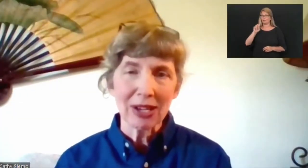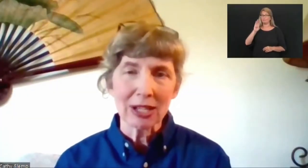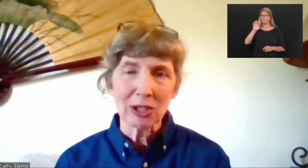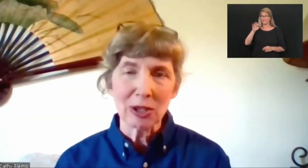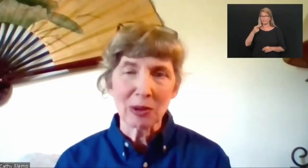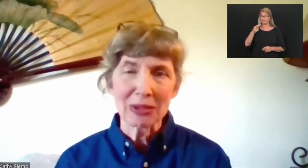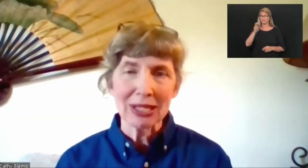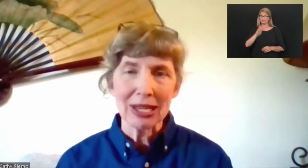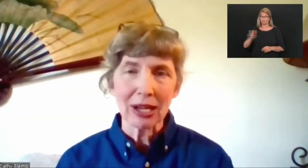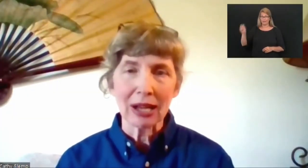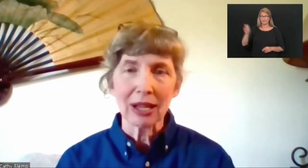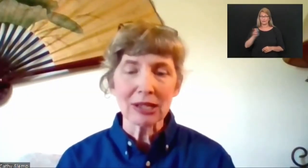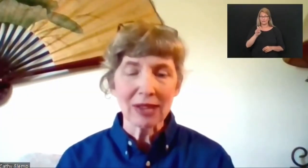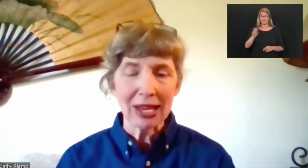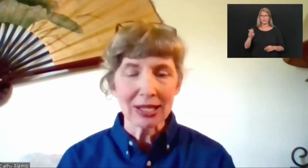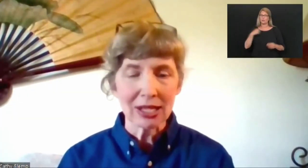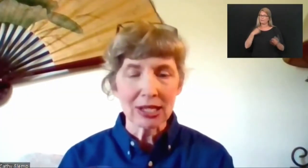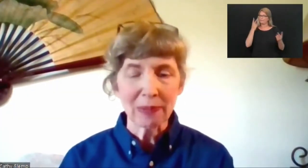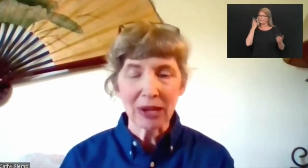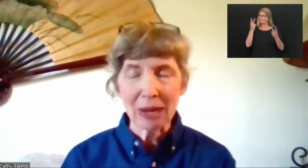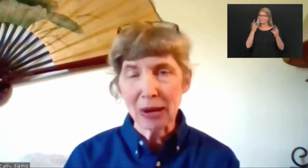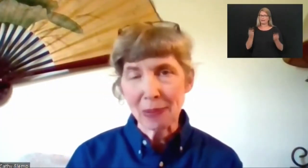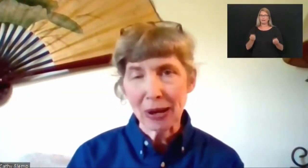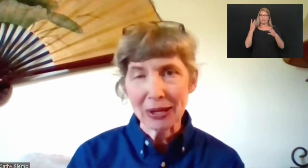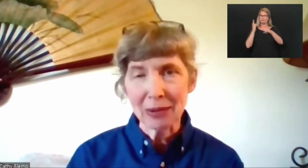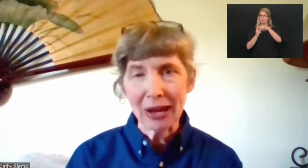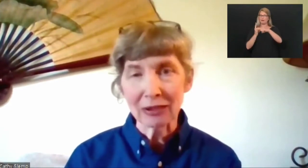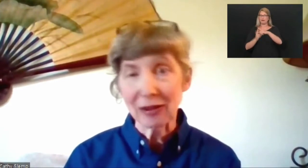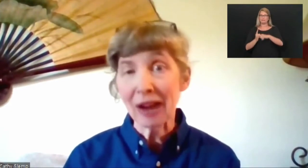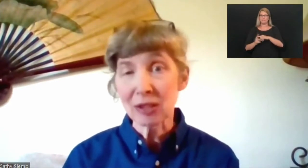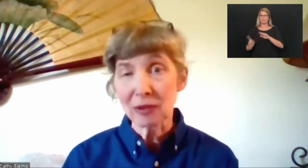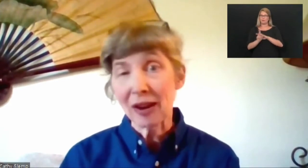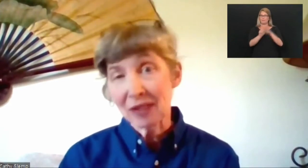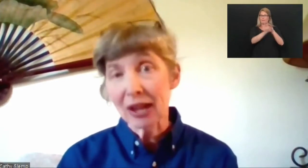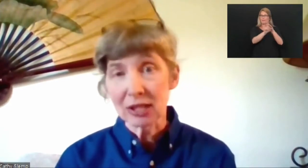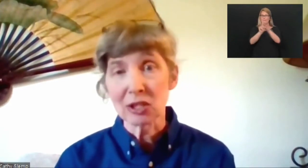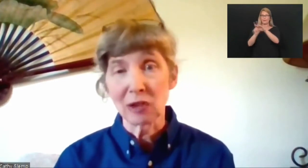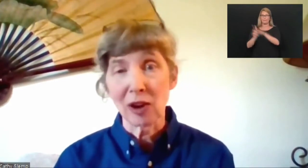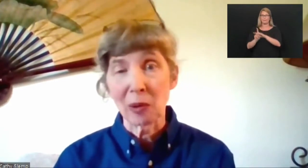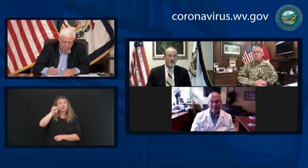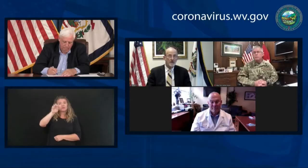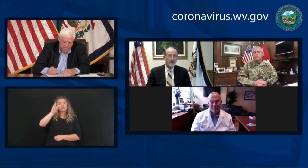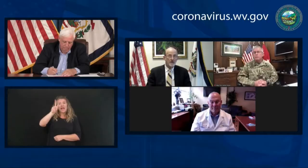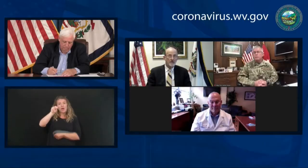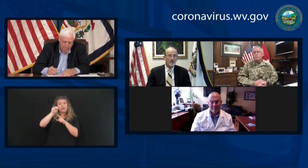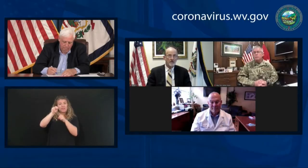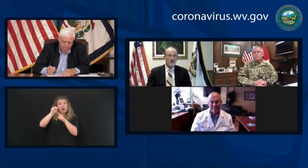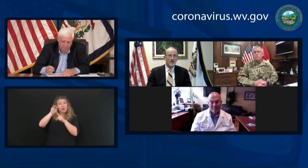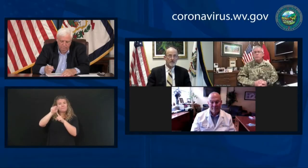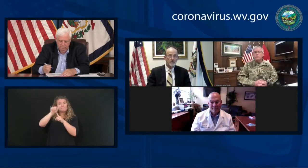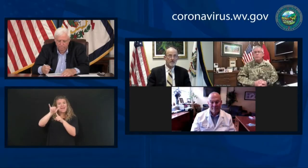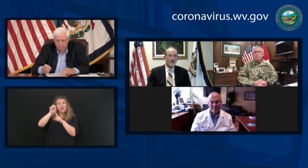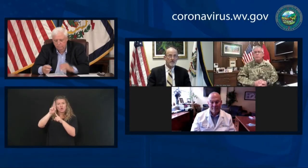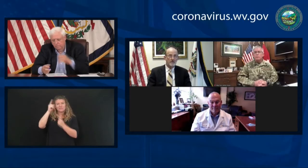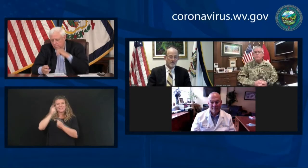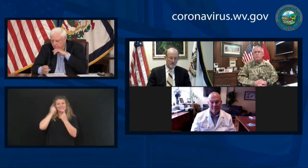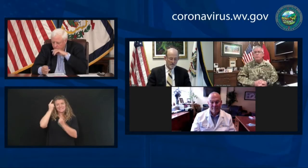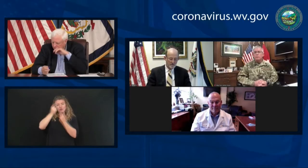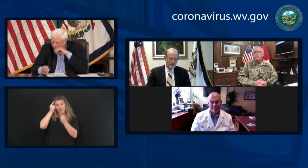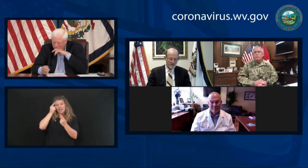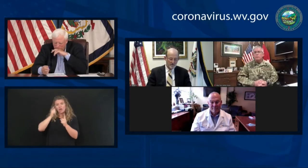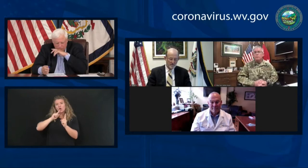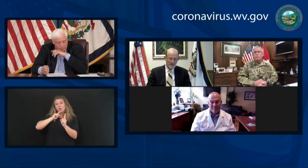Dr. Cathy Slemp, who is helping oversee the state's coronavirus response, was asked to submit her resignation, and she did. For 3 months,